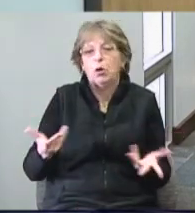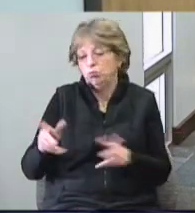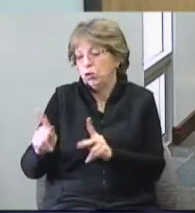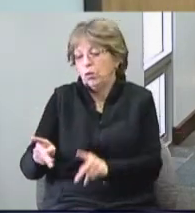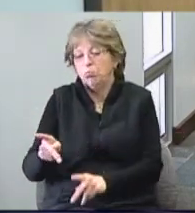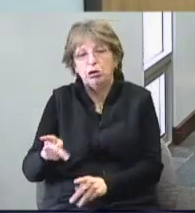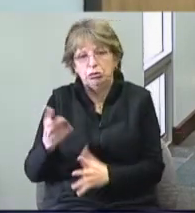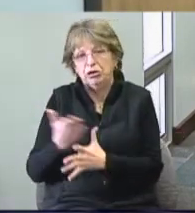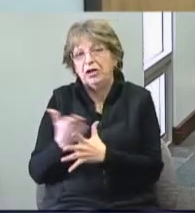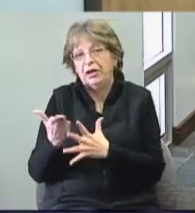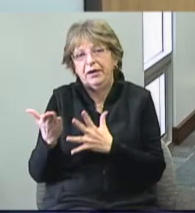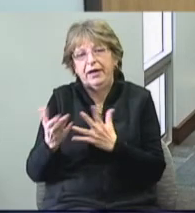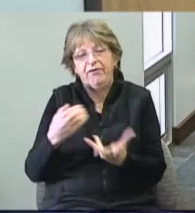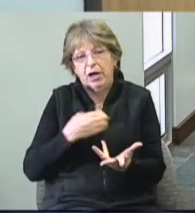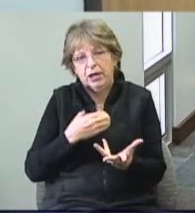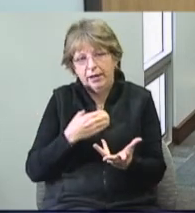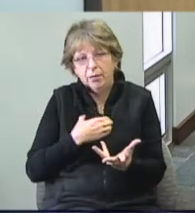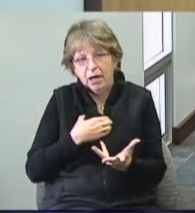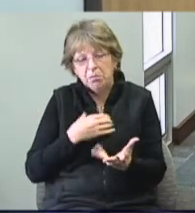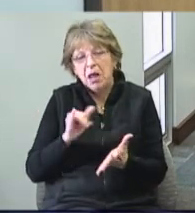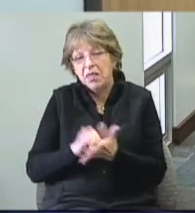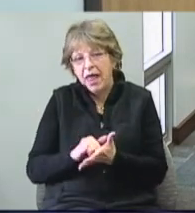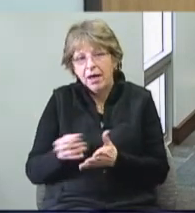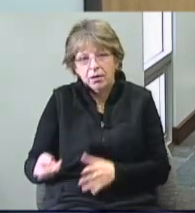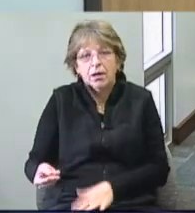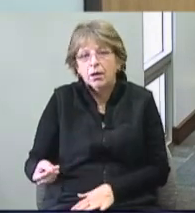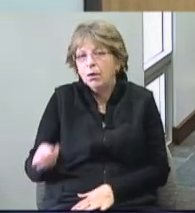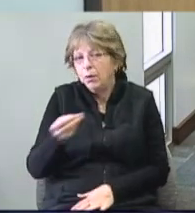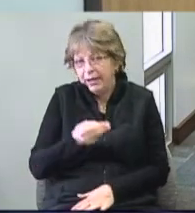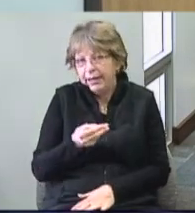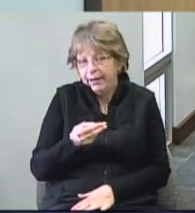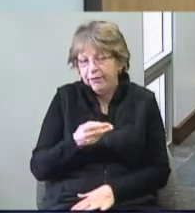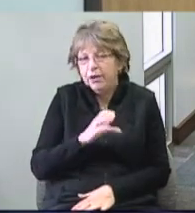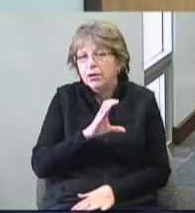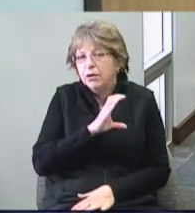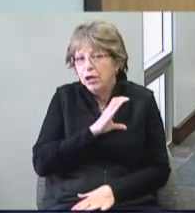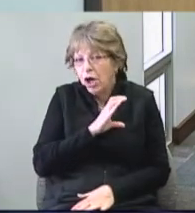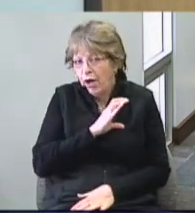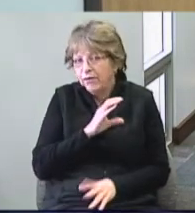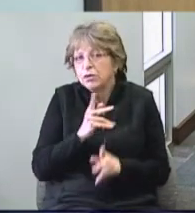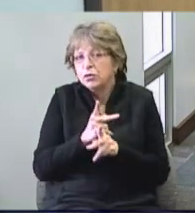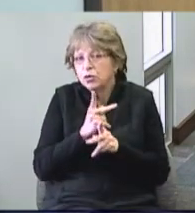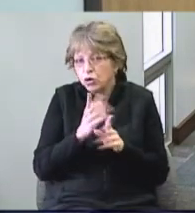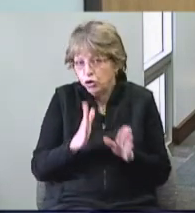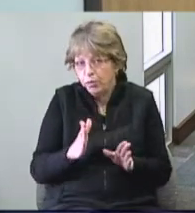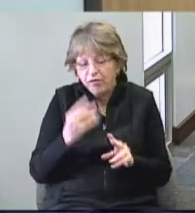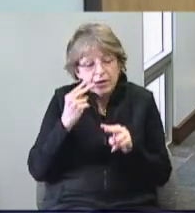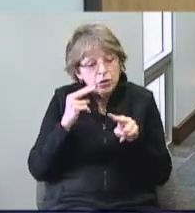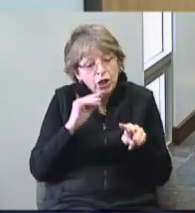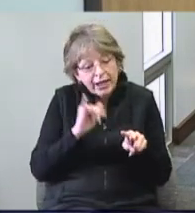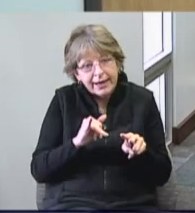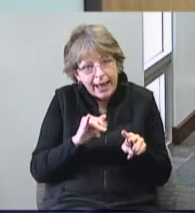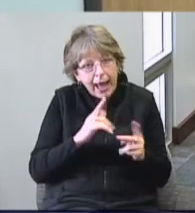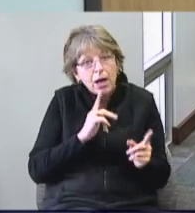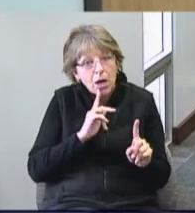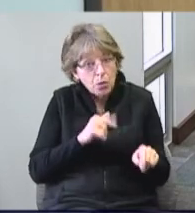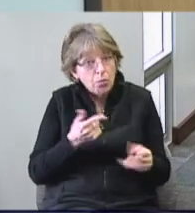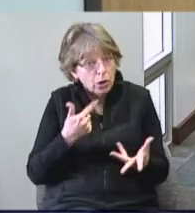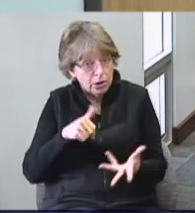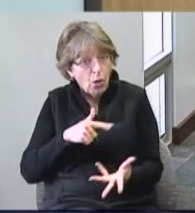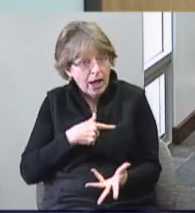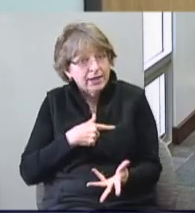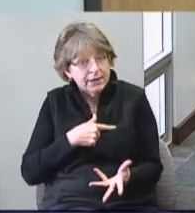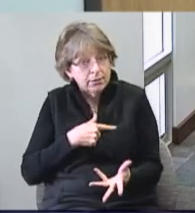something we would turn over to the officer's immediate supervisor to look into and investigate, and then report back to us.